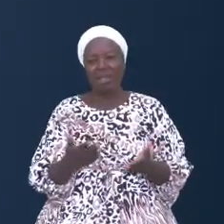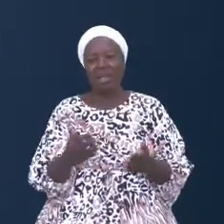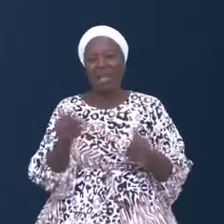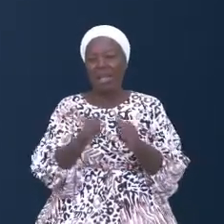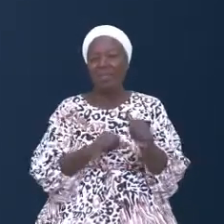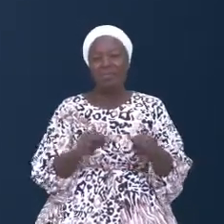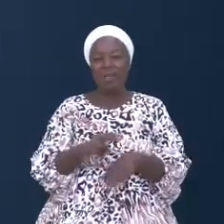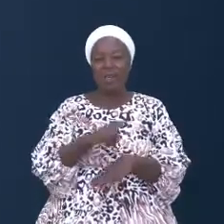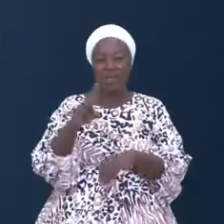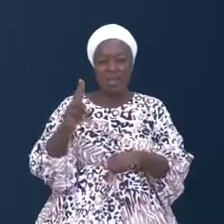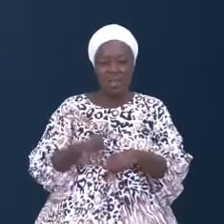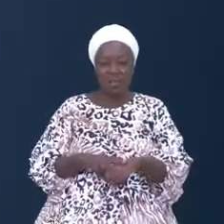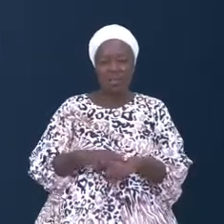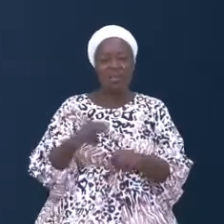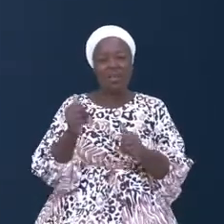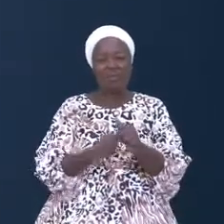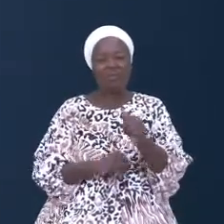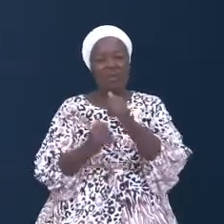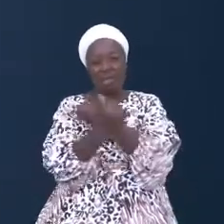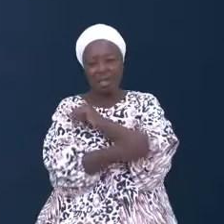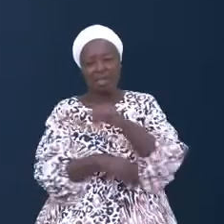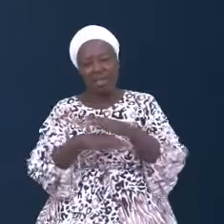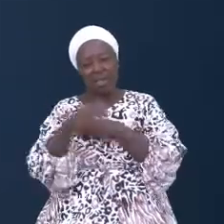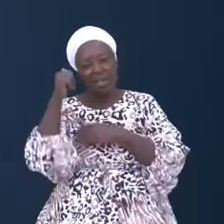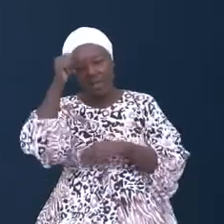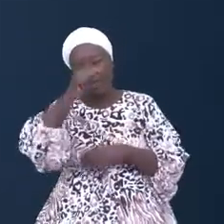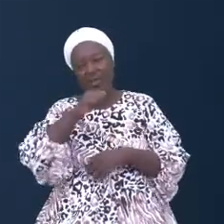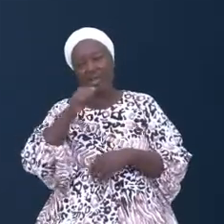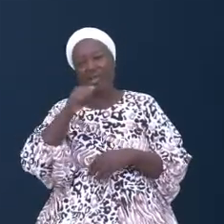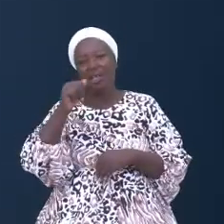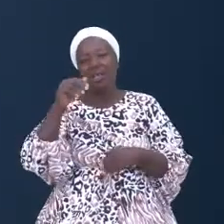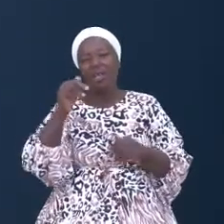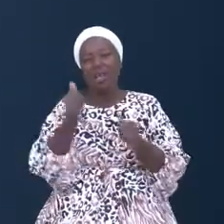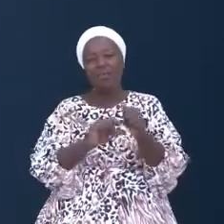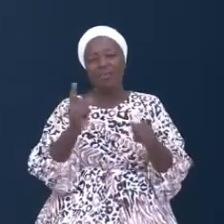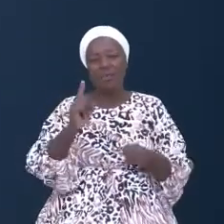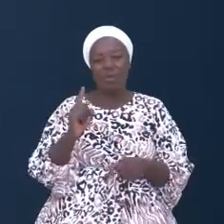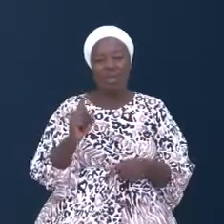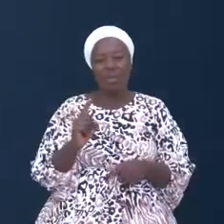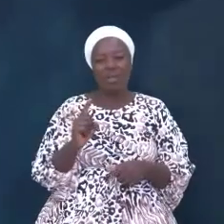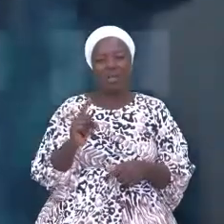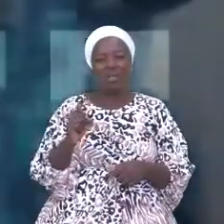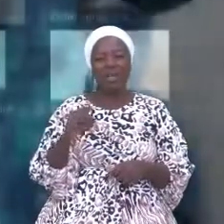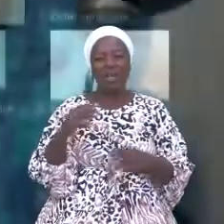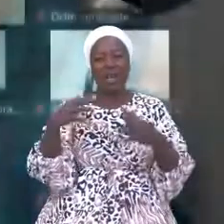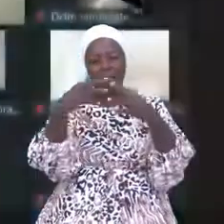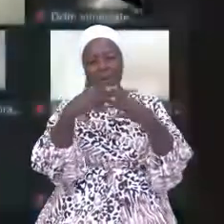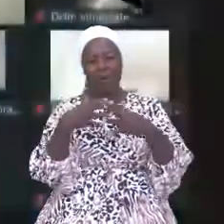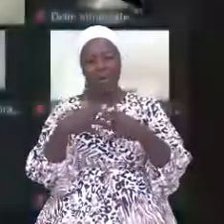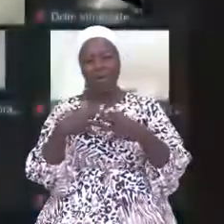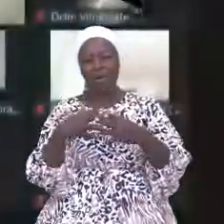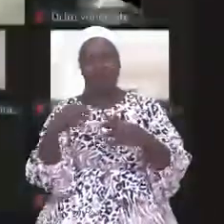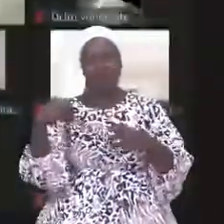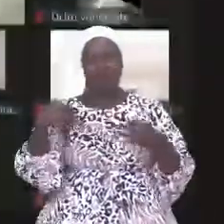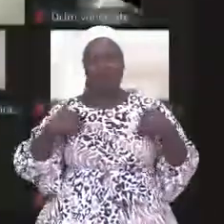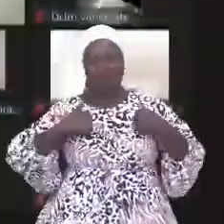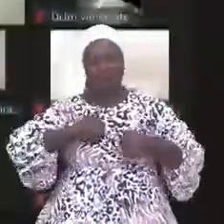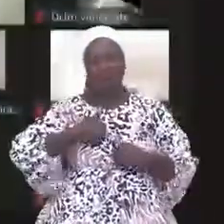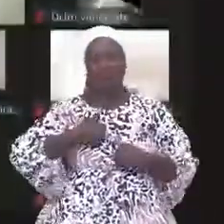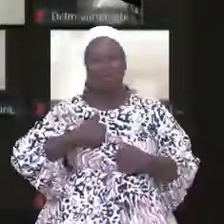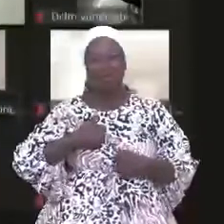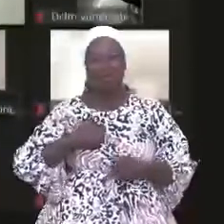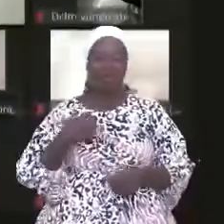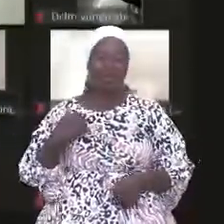every country in Africa, everywhere, America, Canada,